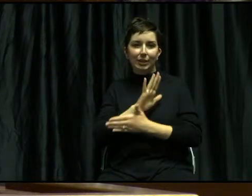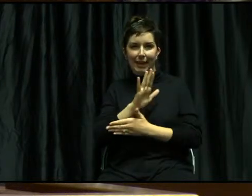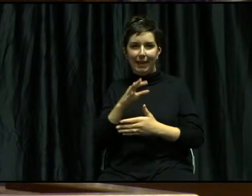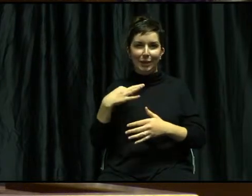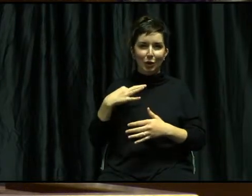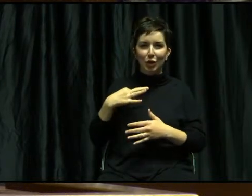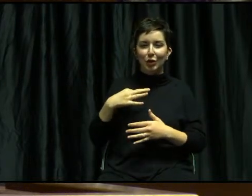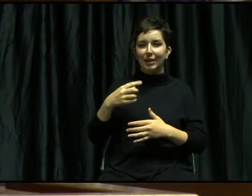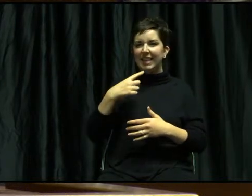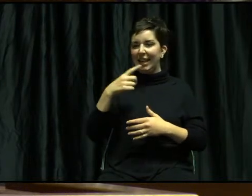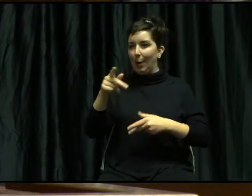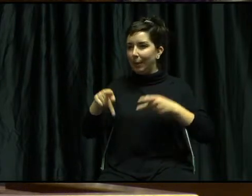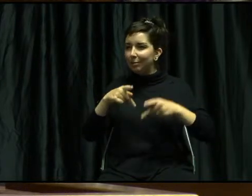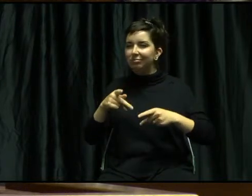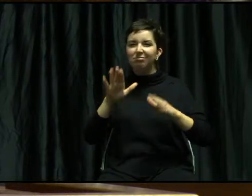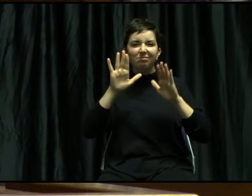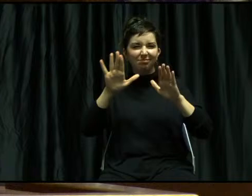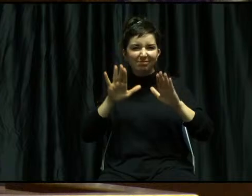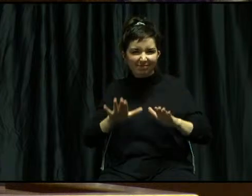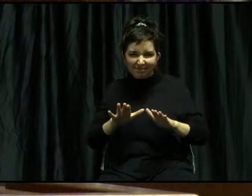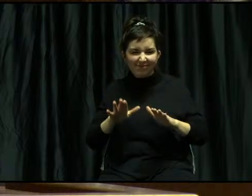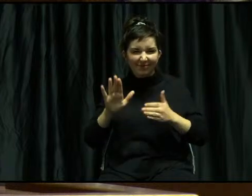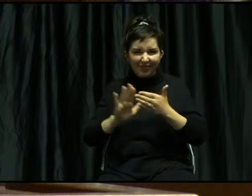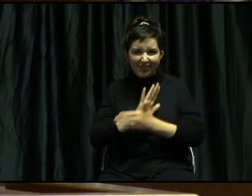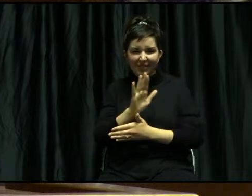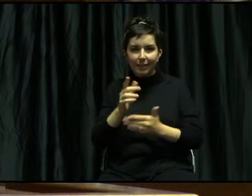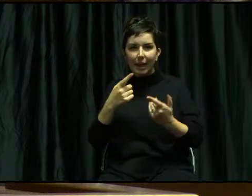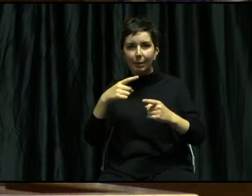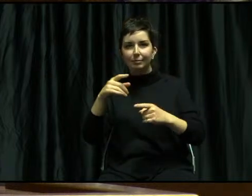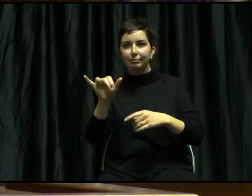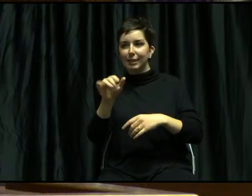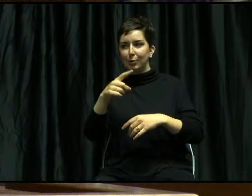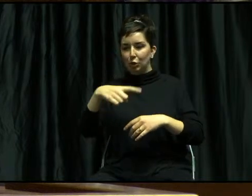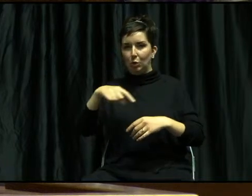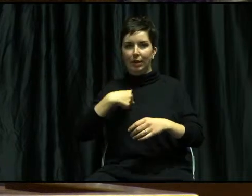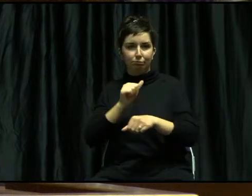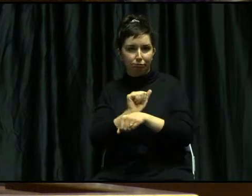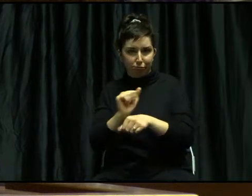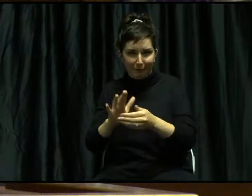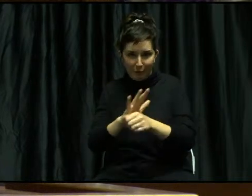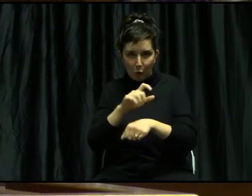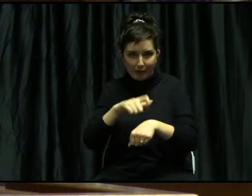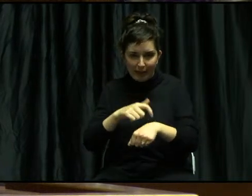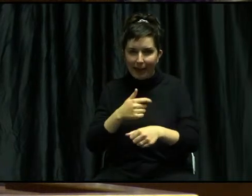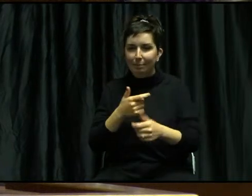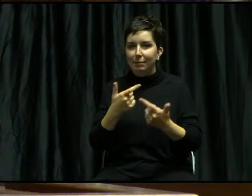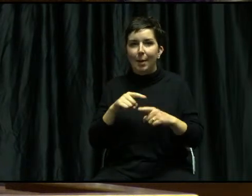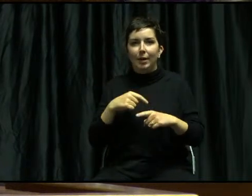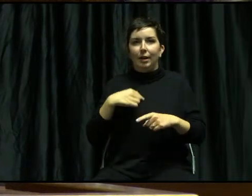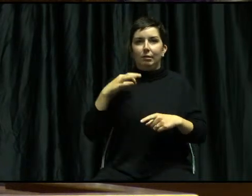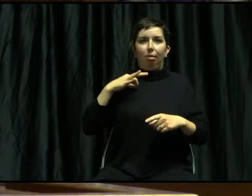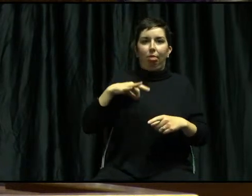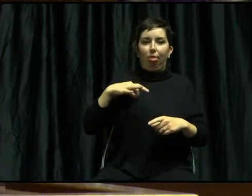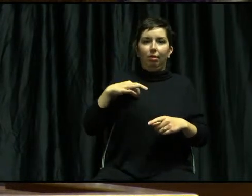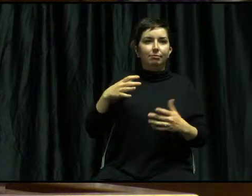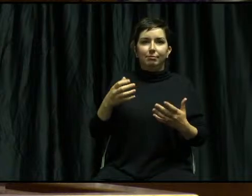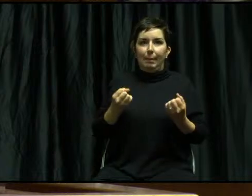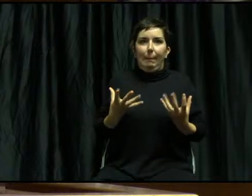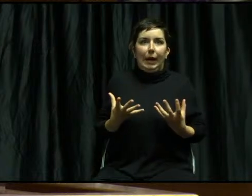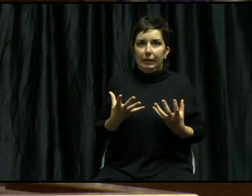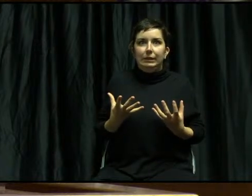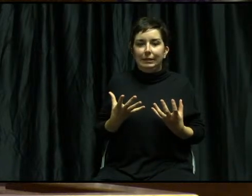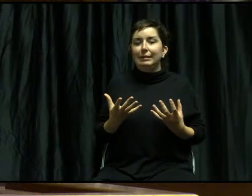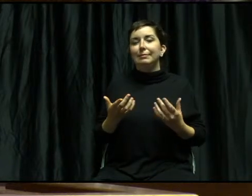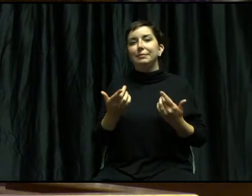really is. Like many of you, I was either working full-time or part-time while I was taking a full load of credits at Weber State,